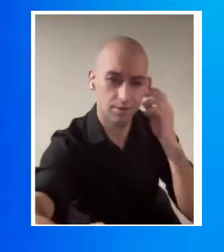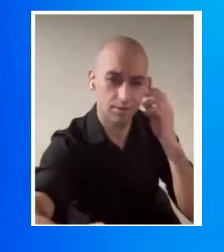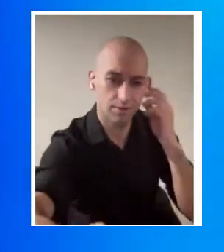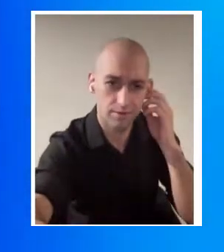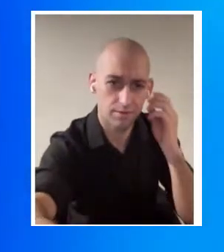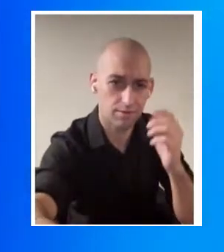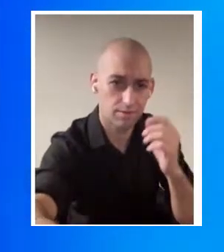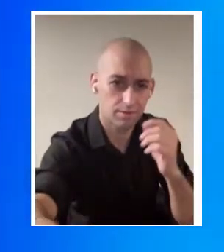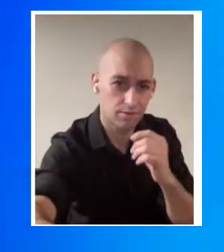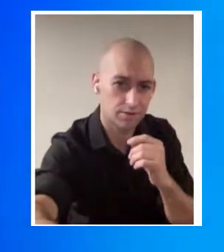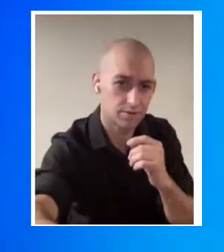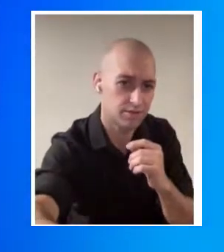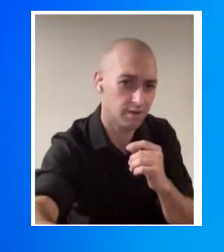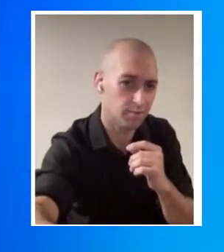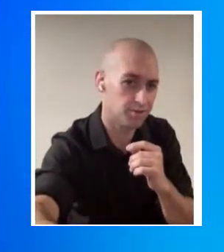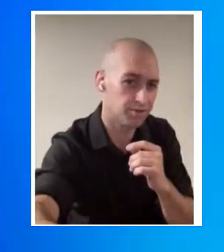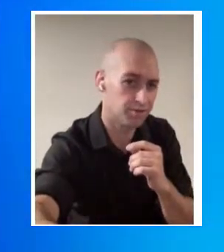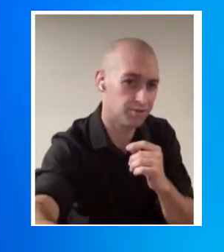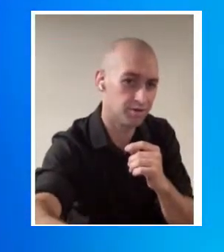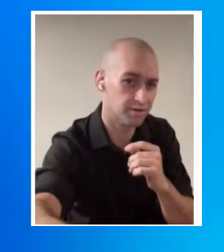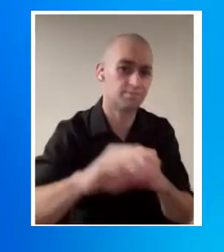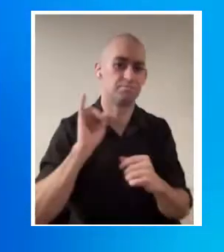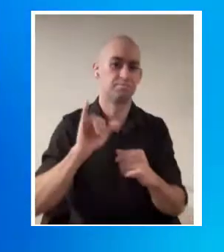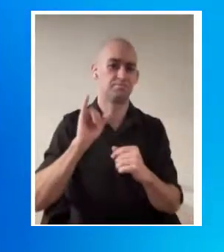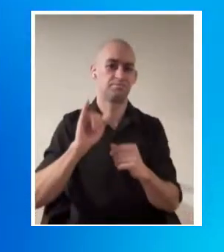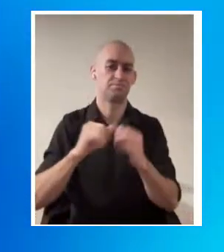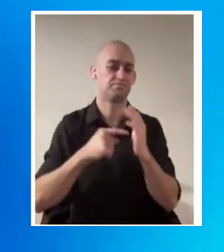Okay, gotcha.